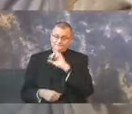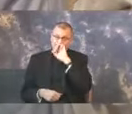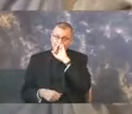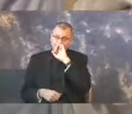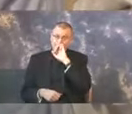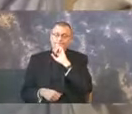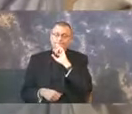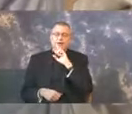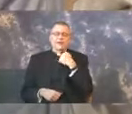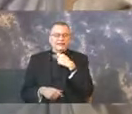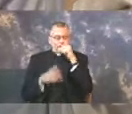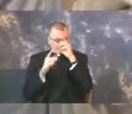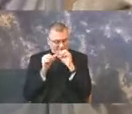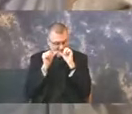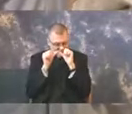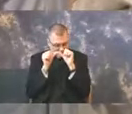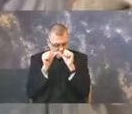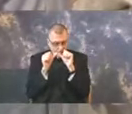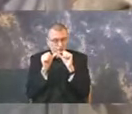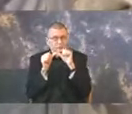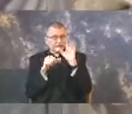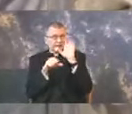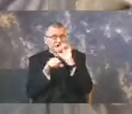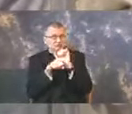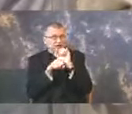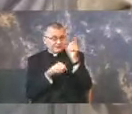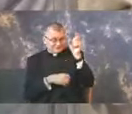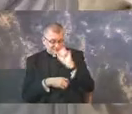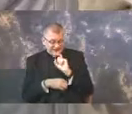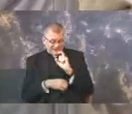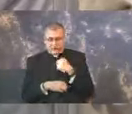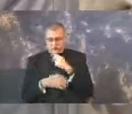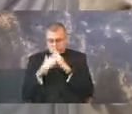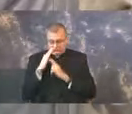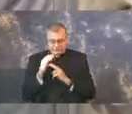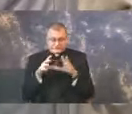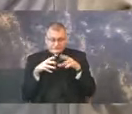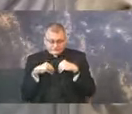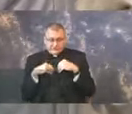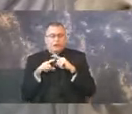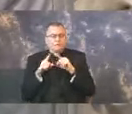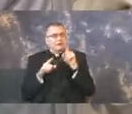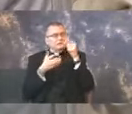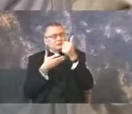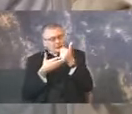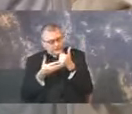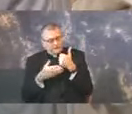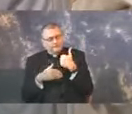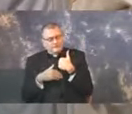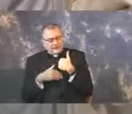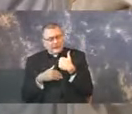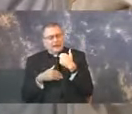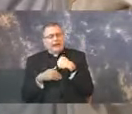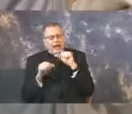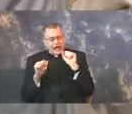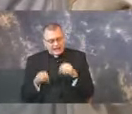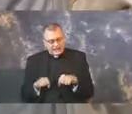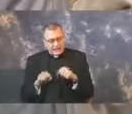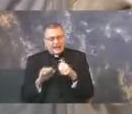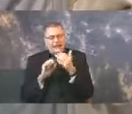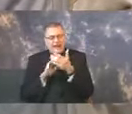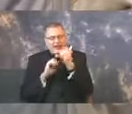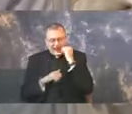the apostolic office entrusted to me in my lowliness, and that in your midst I may be made day by day a